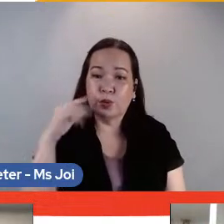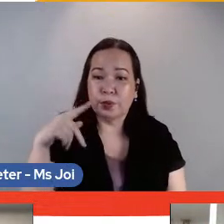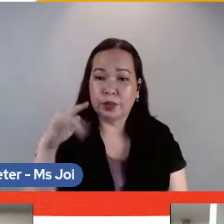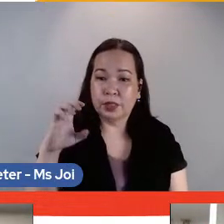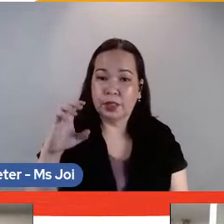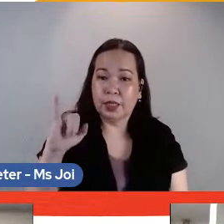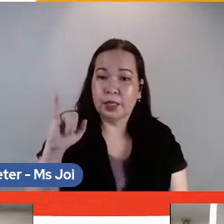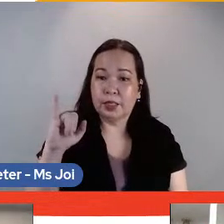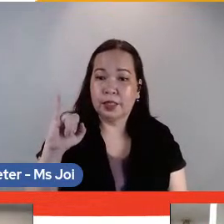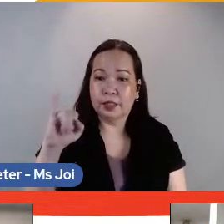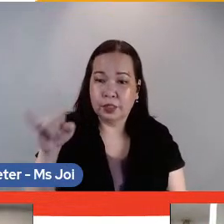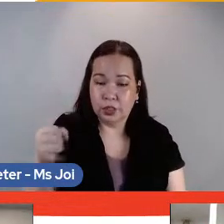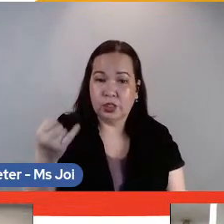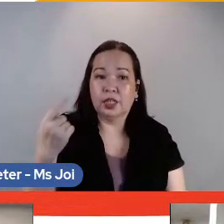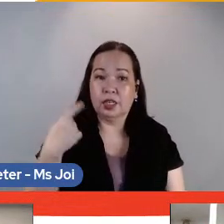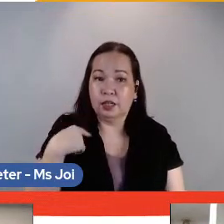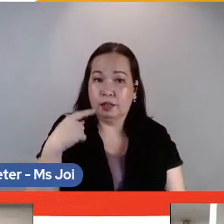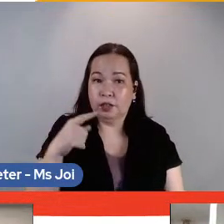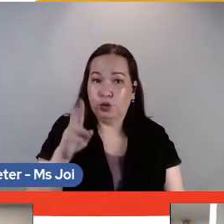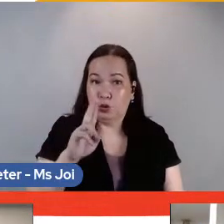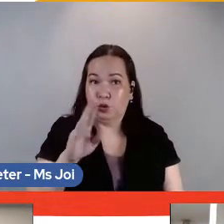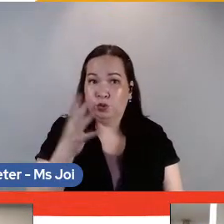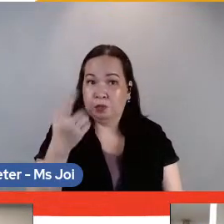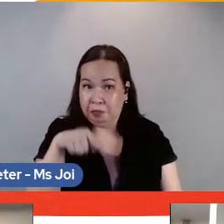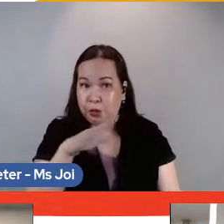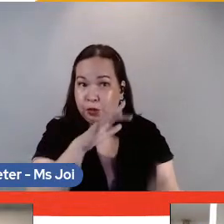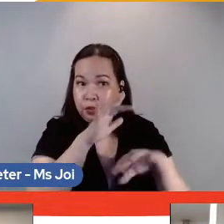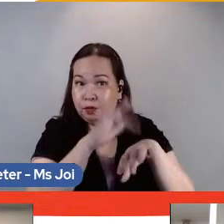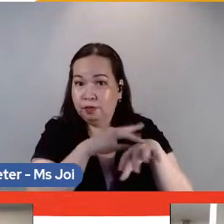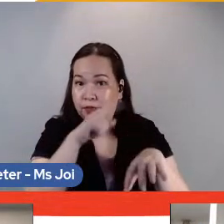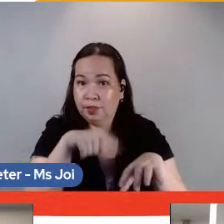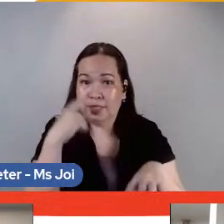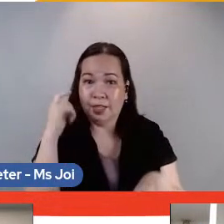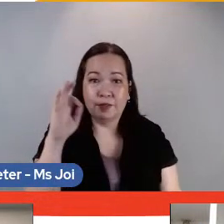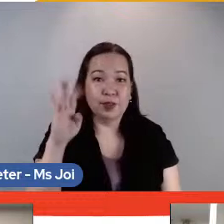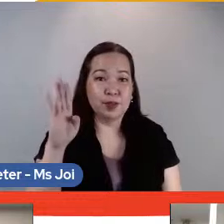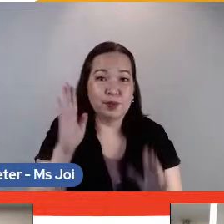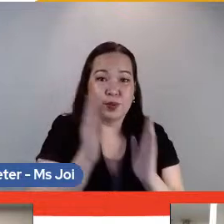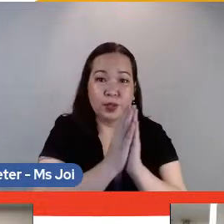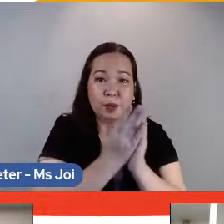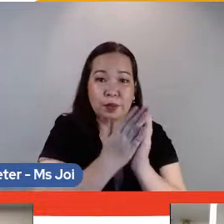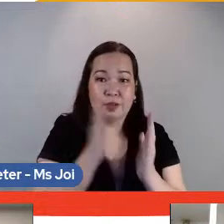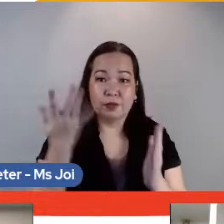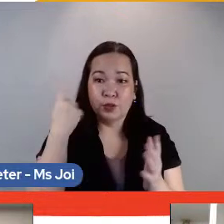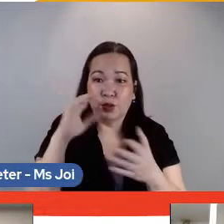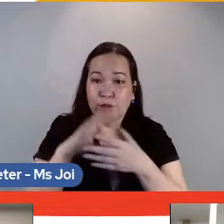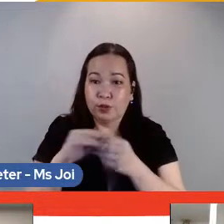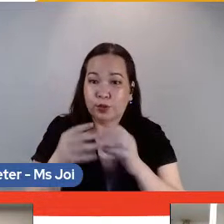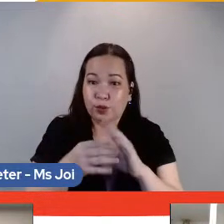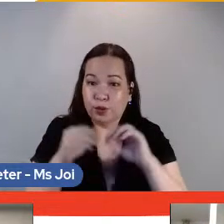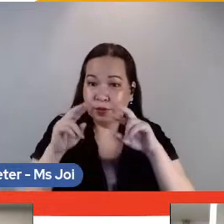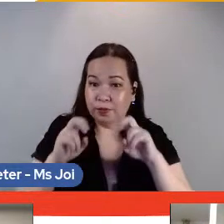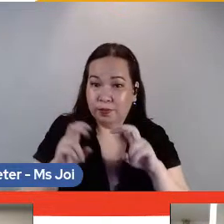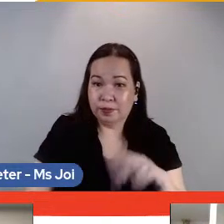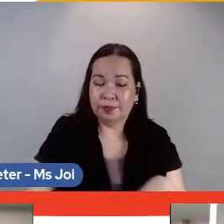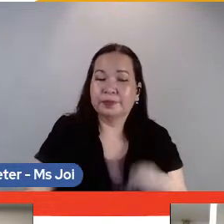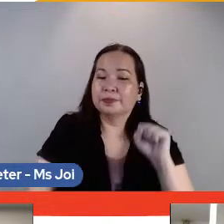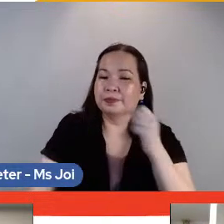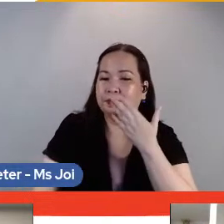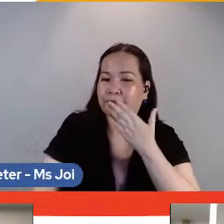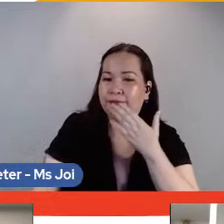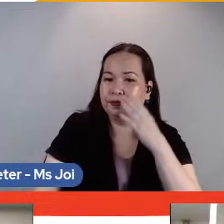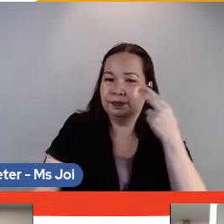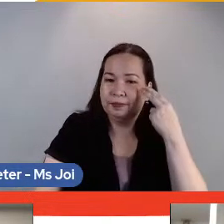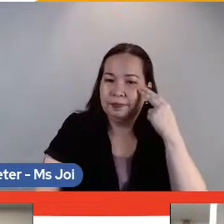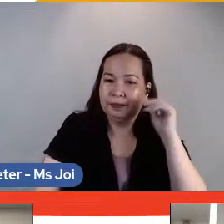PCIJ made use of the Facebook Ads Library in its stories? Thank you, Haj. As we say at the Philippine